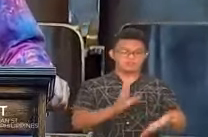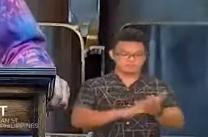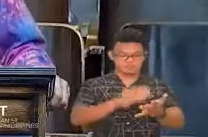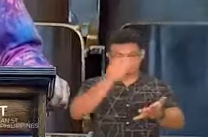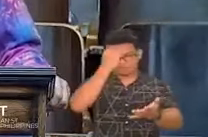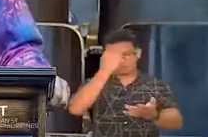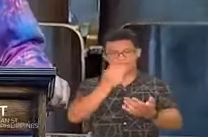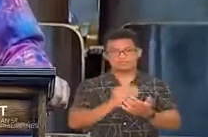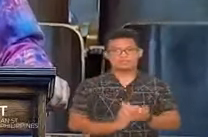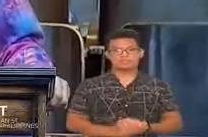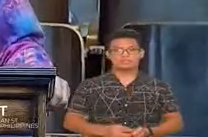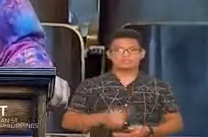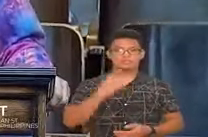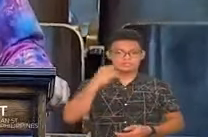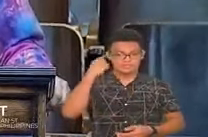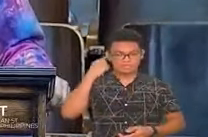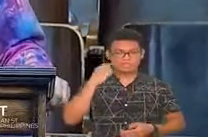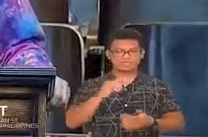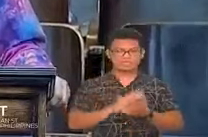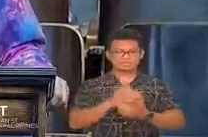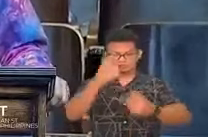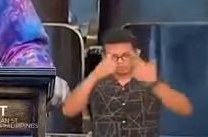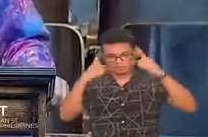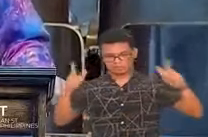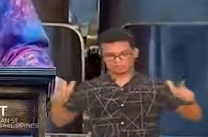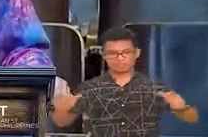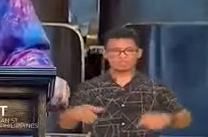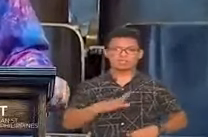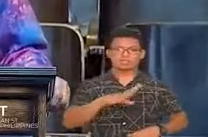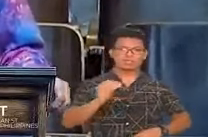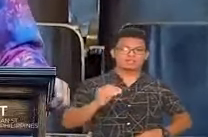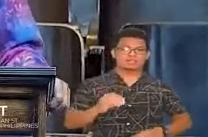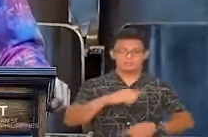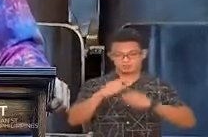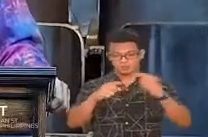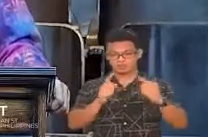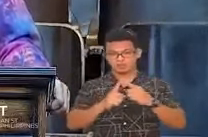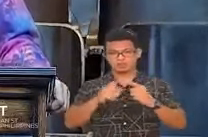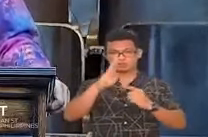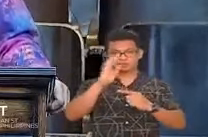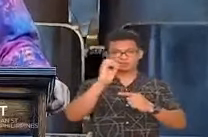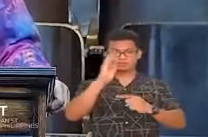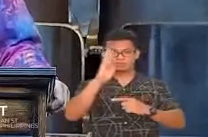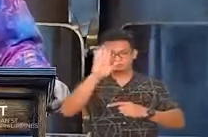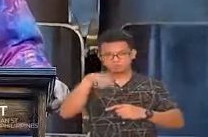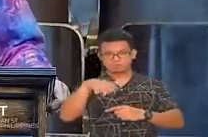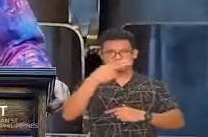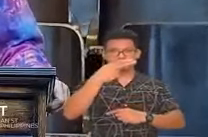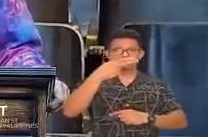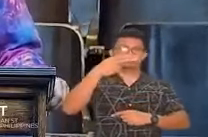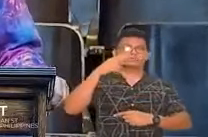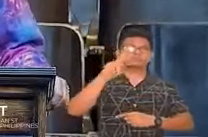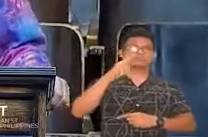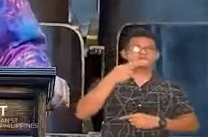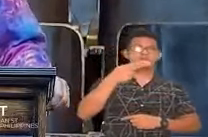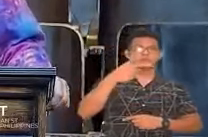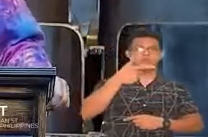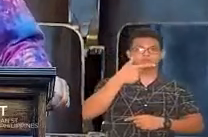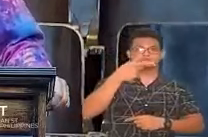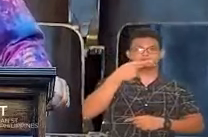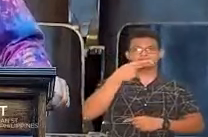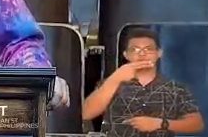When Babius was here, he learned sign language. You know the sign language Babius